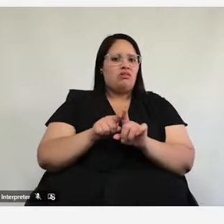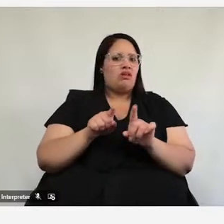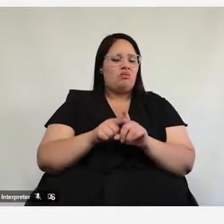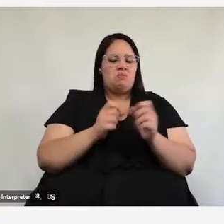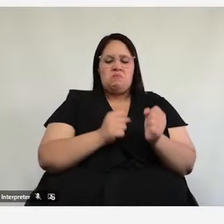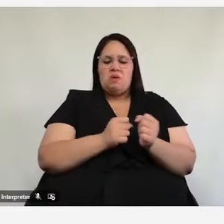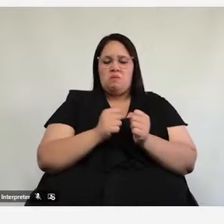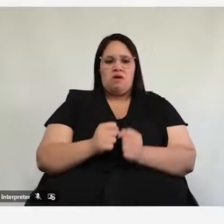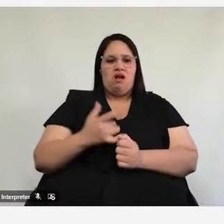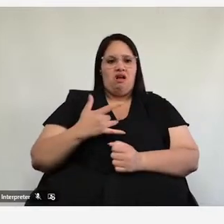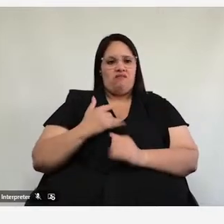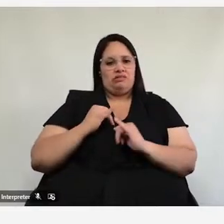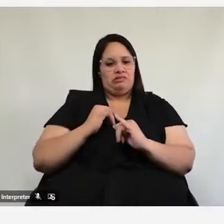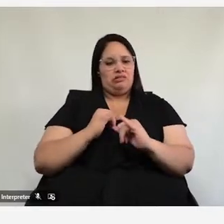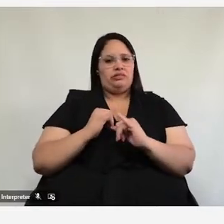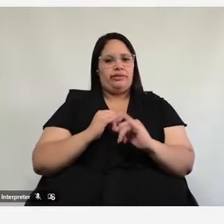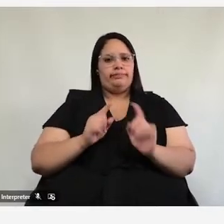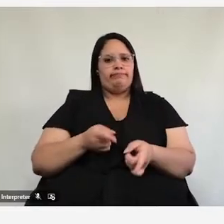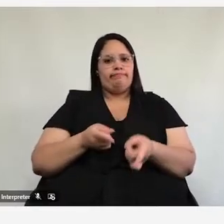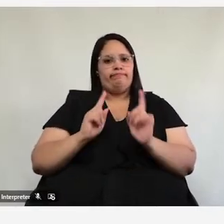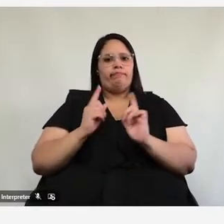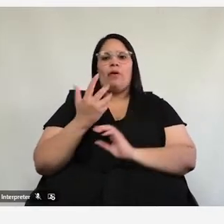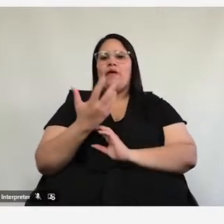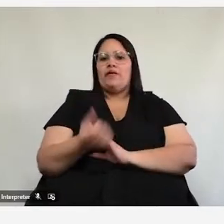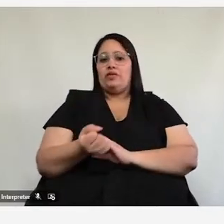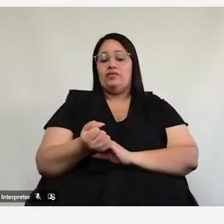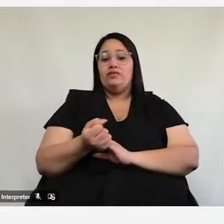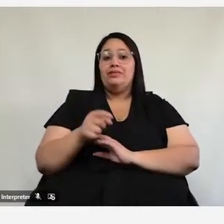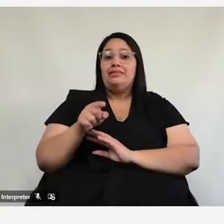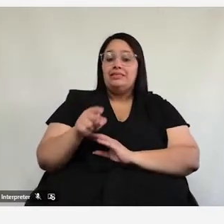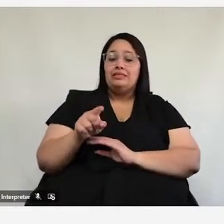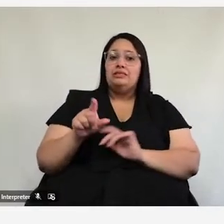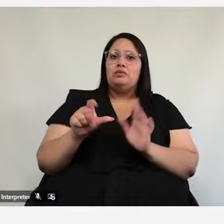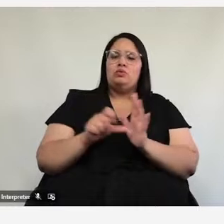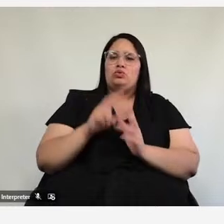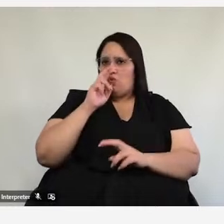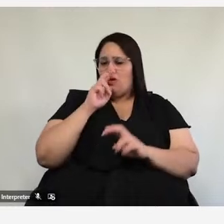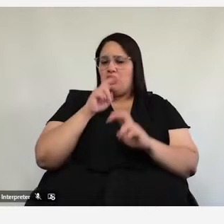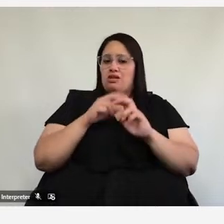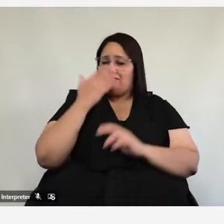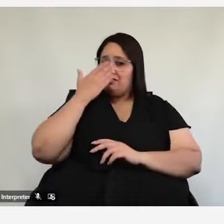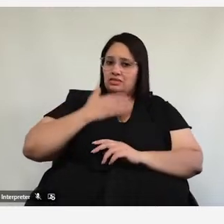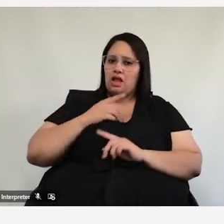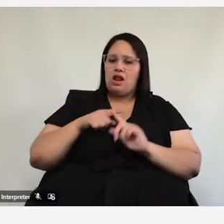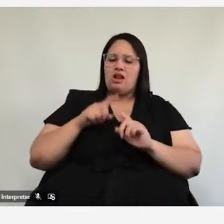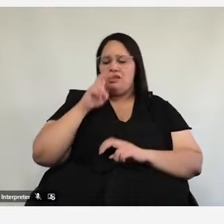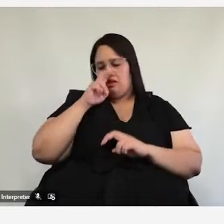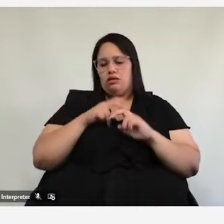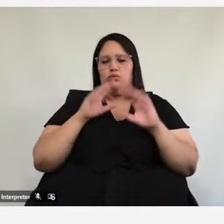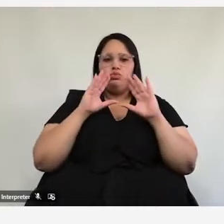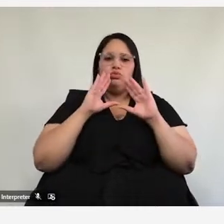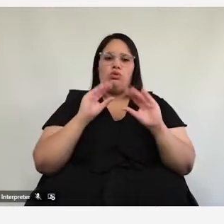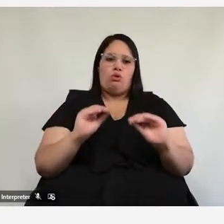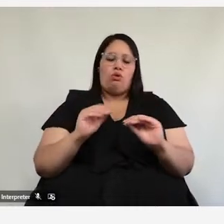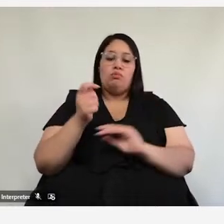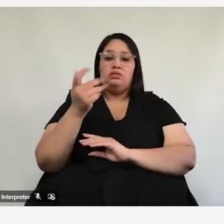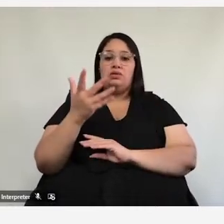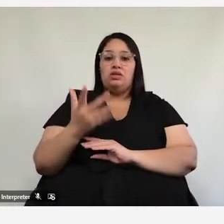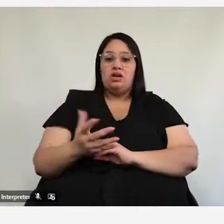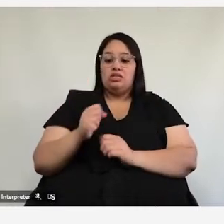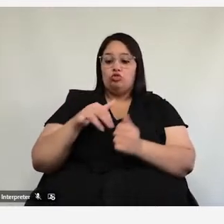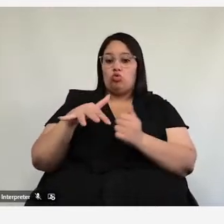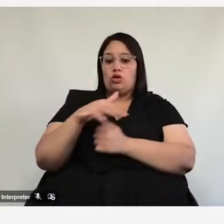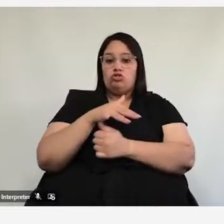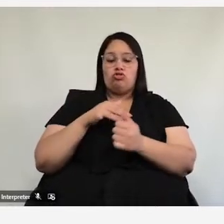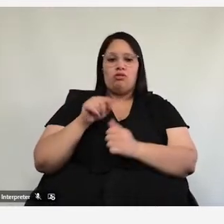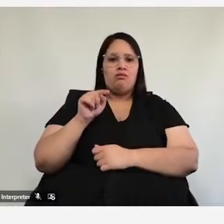in similar danger, which is sad and must come to an end. Somlomo, the situation can